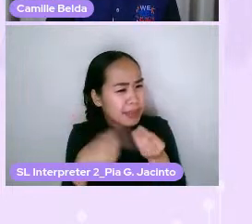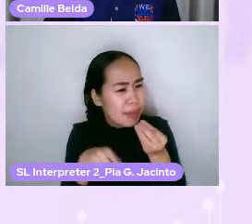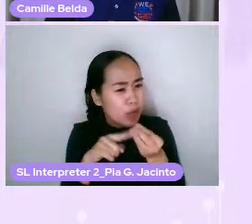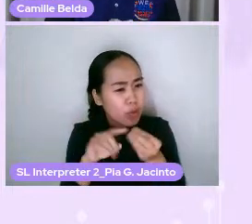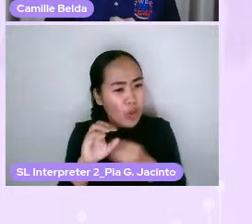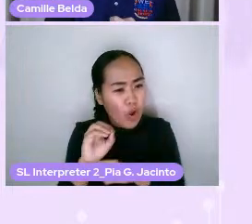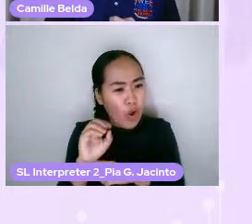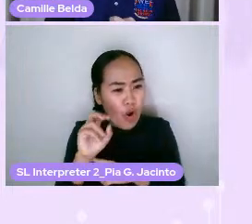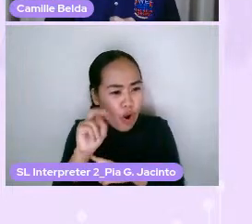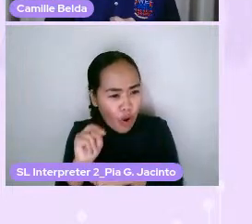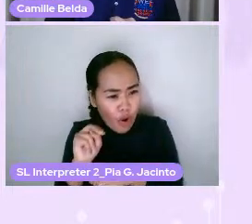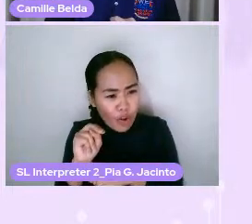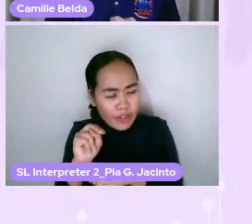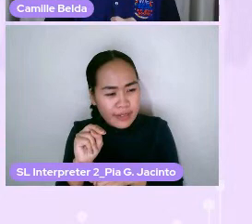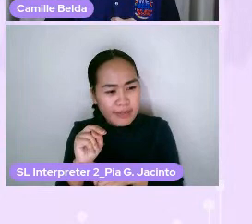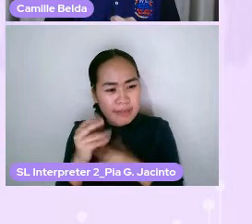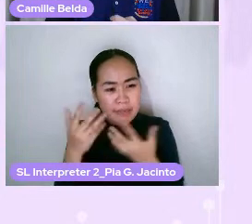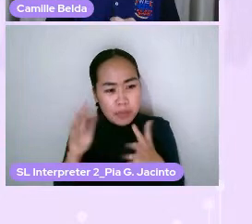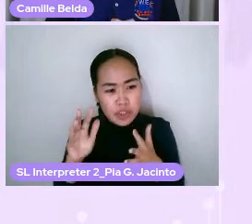linya.